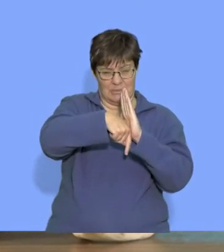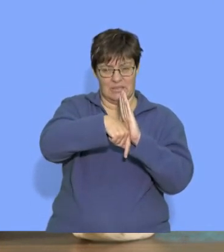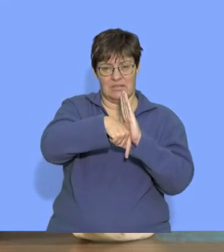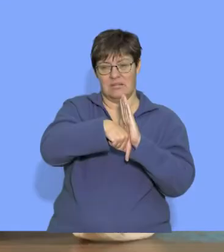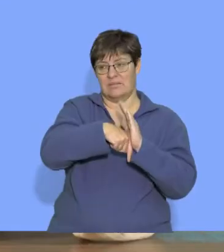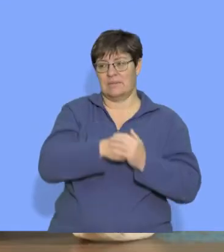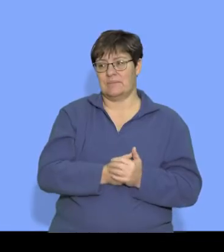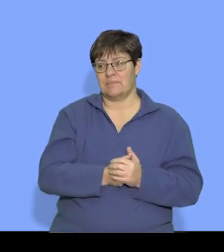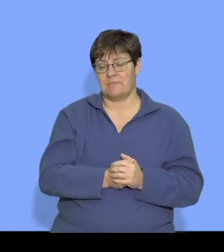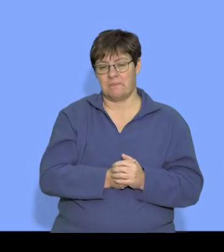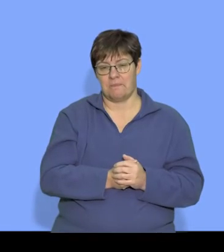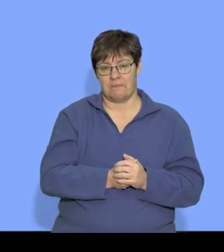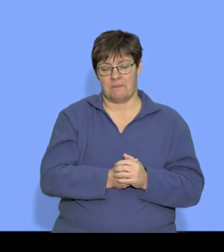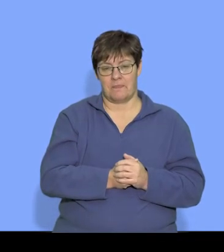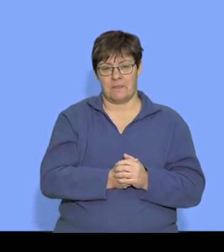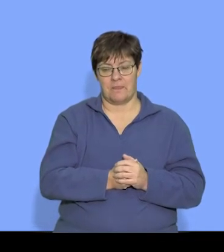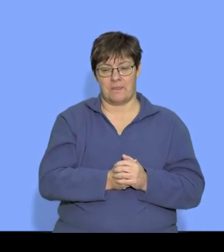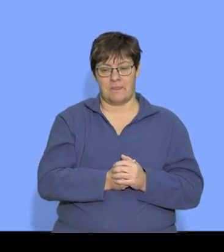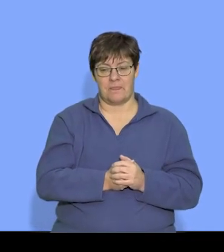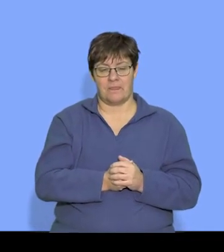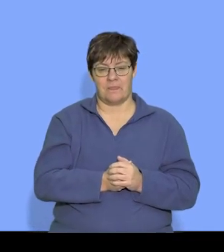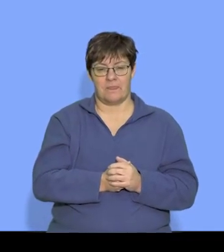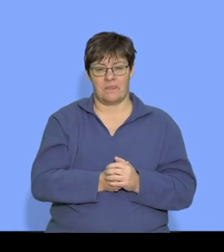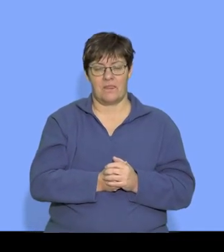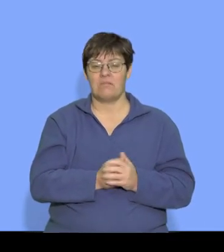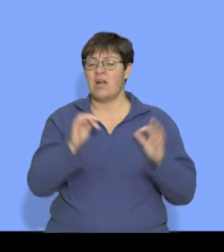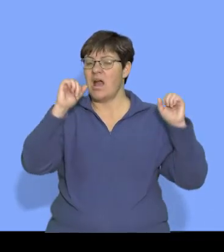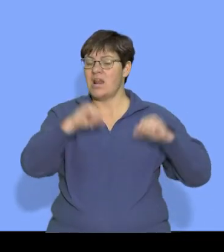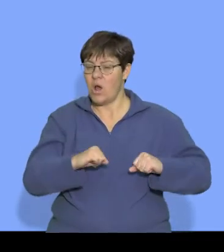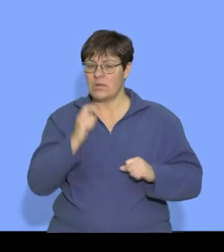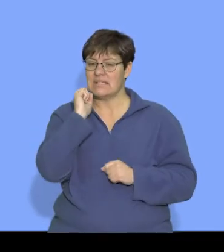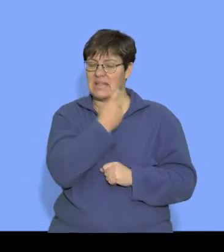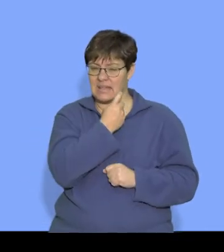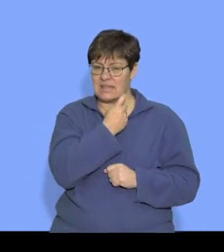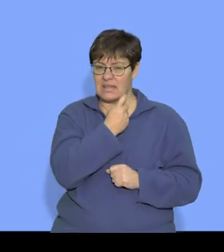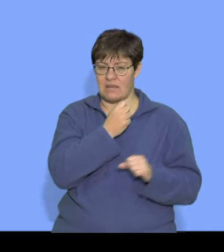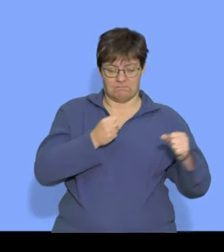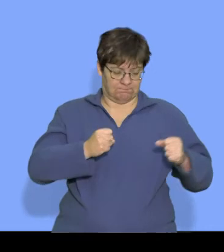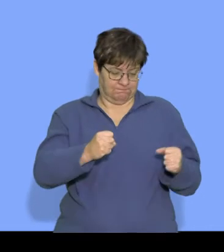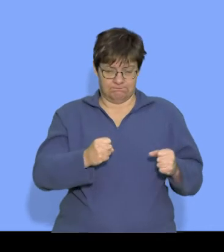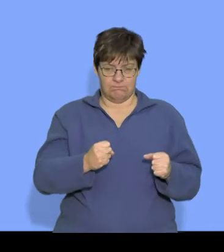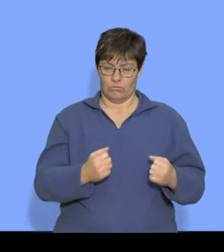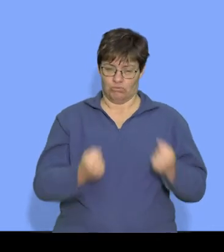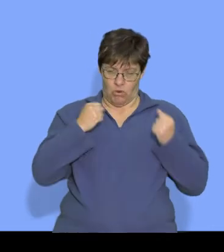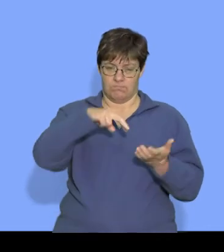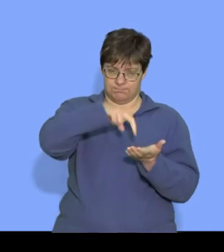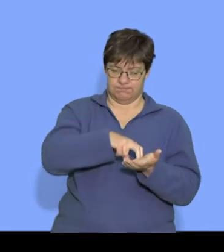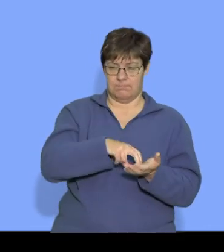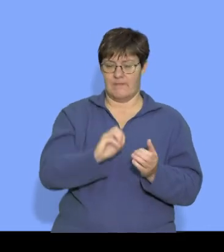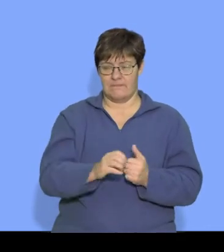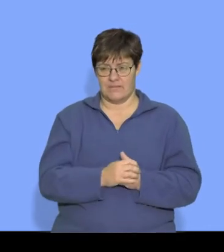is situated in the jaw structure. And so this allows for the teeth to be well embedded in the